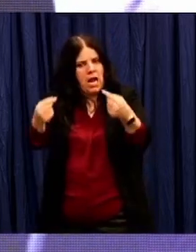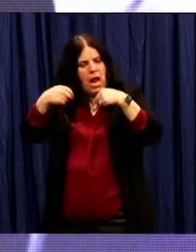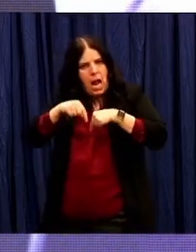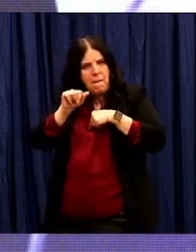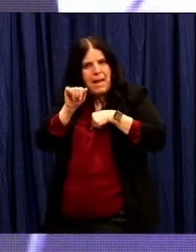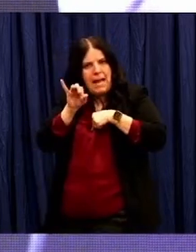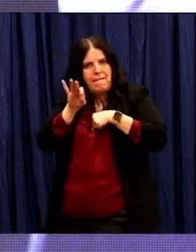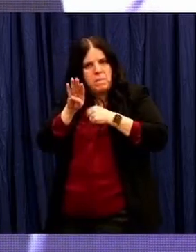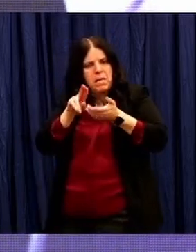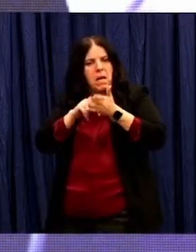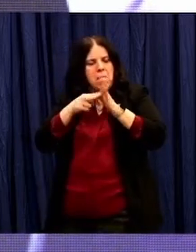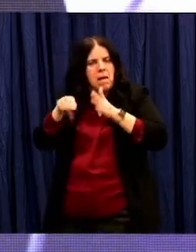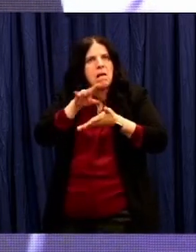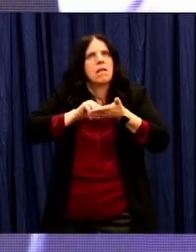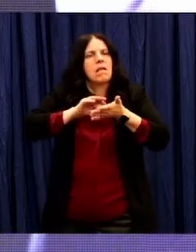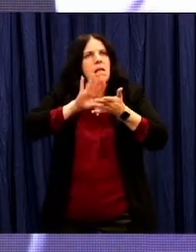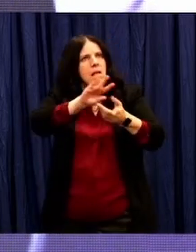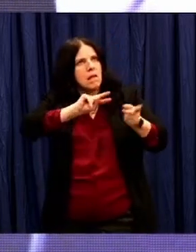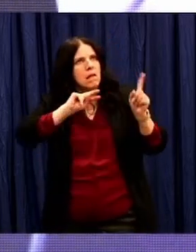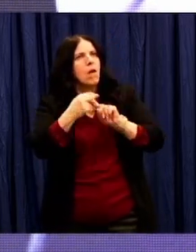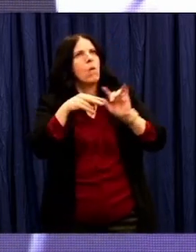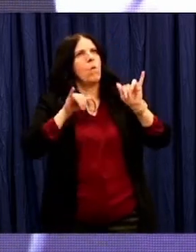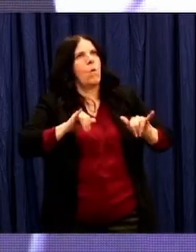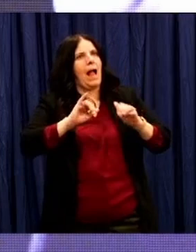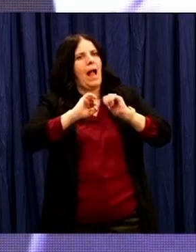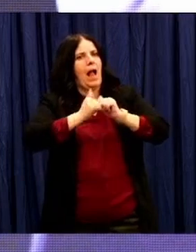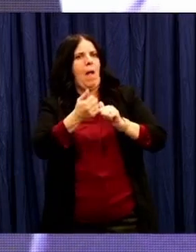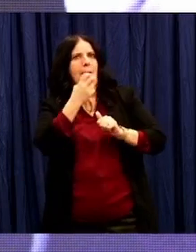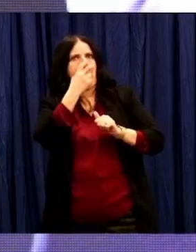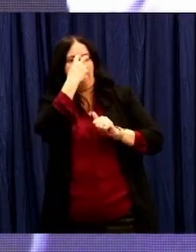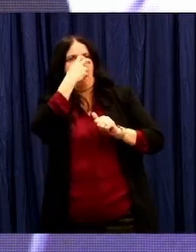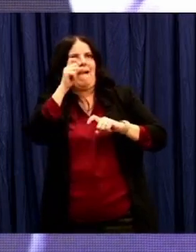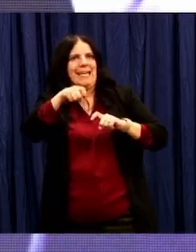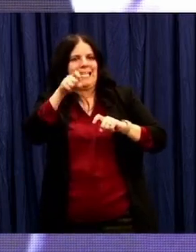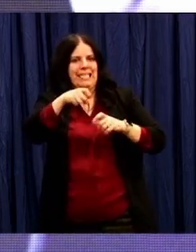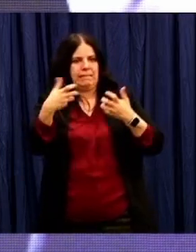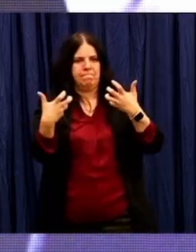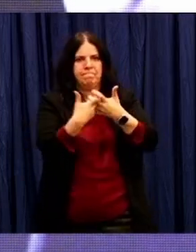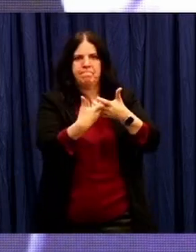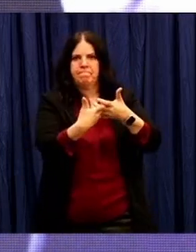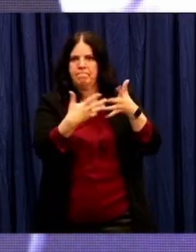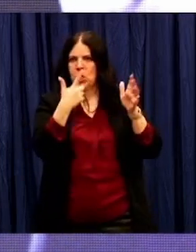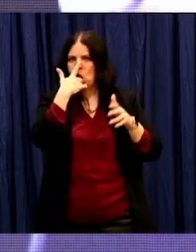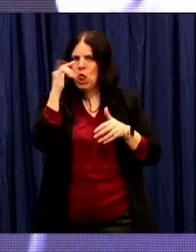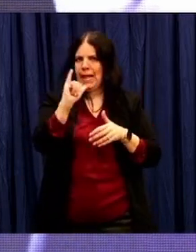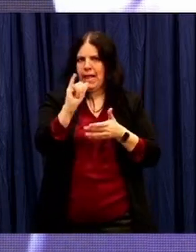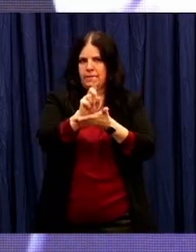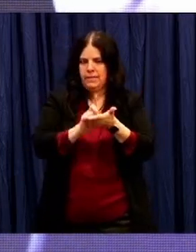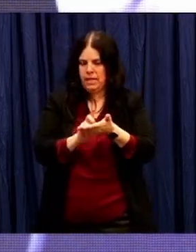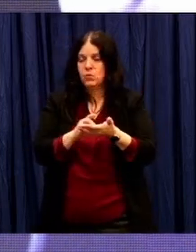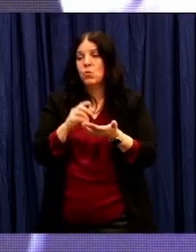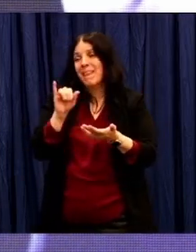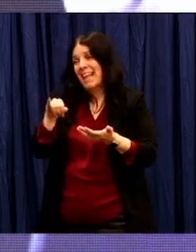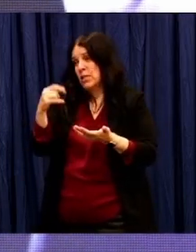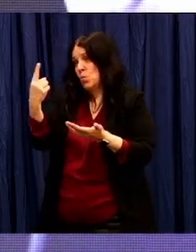how to build accessible websites that are WCAG compliant. So one opportunity is to provide